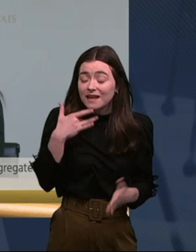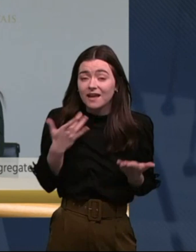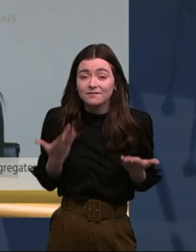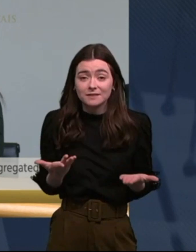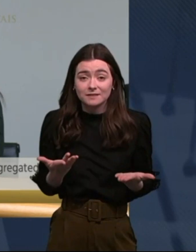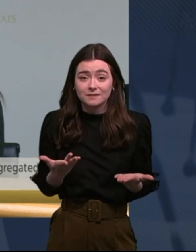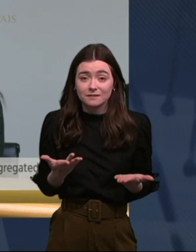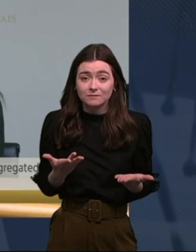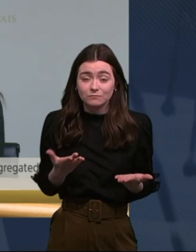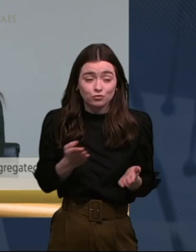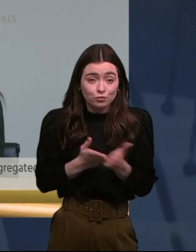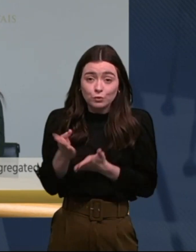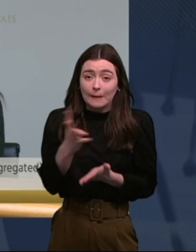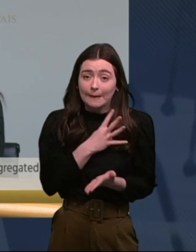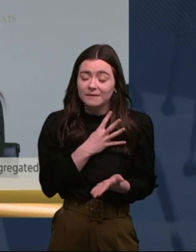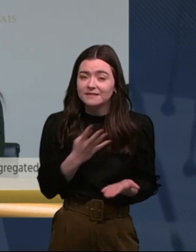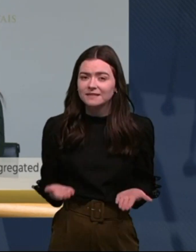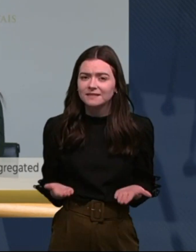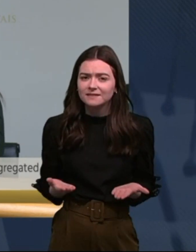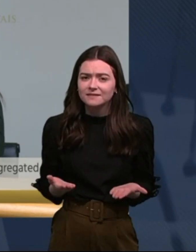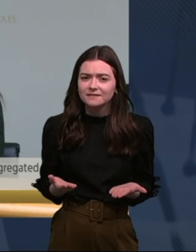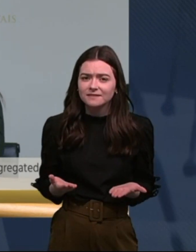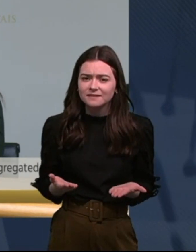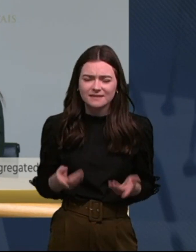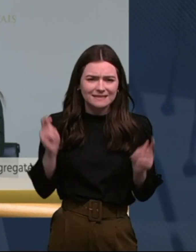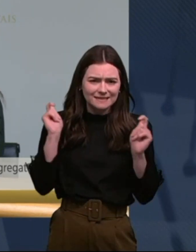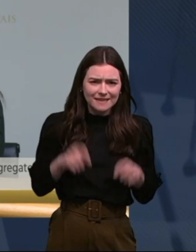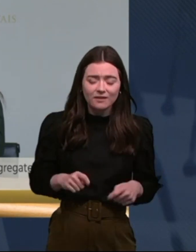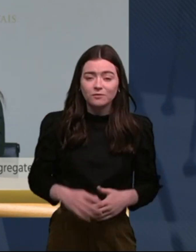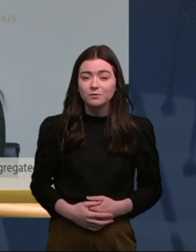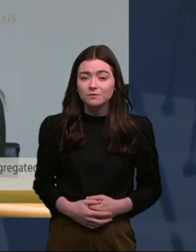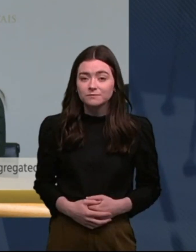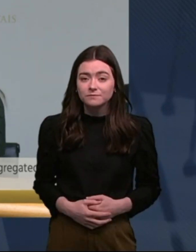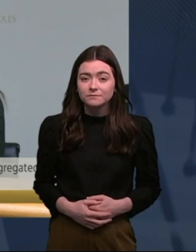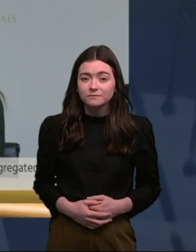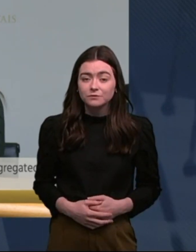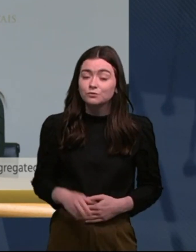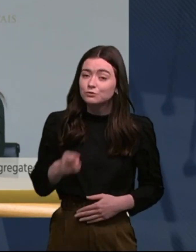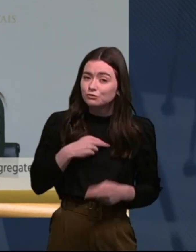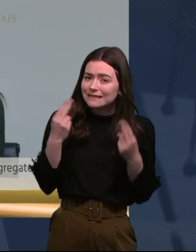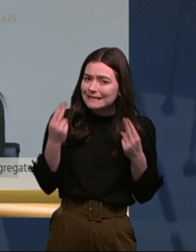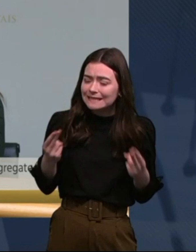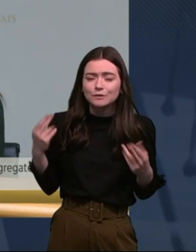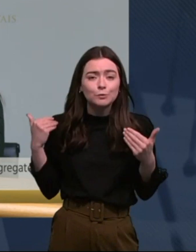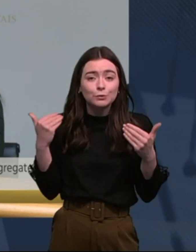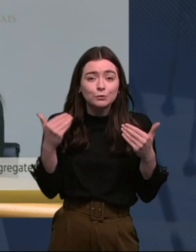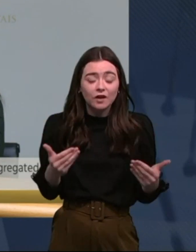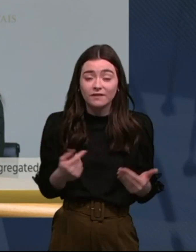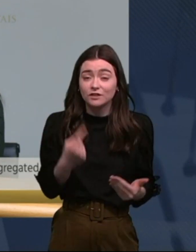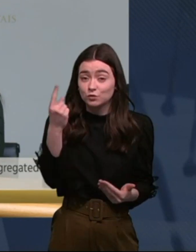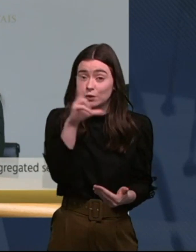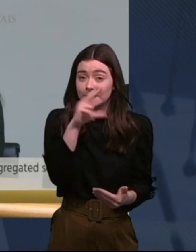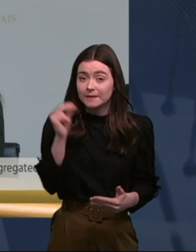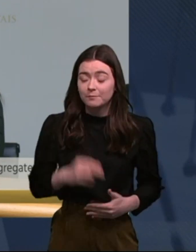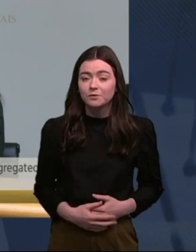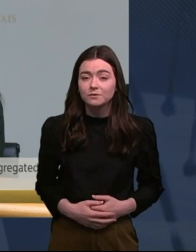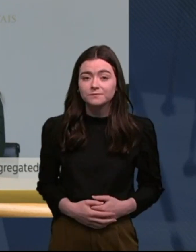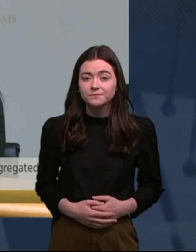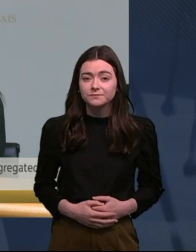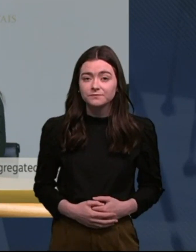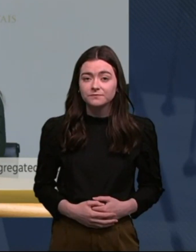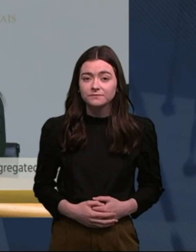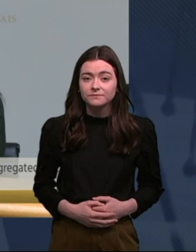committee. It's horrific. So we really, really need to move on from that. That's just one example.